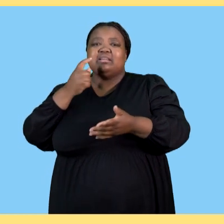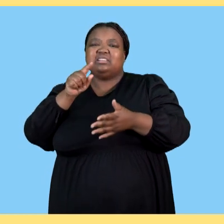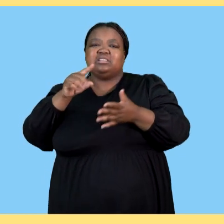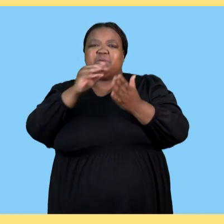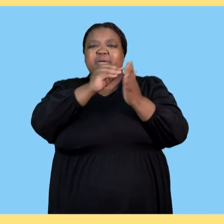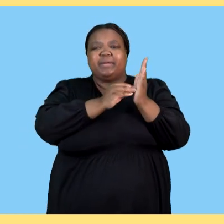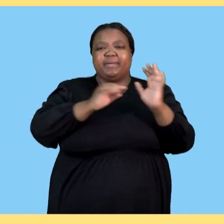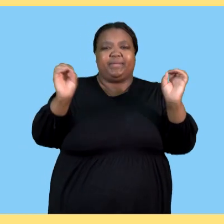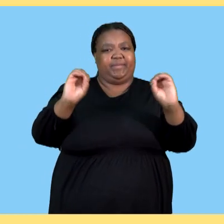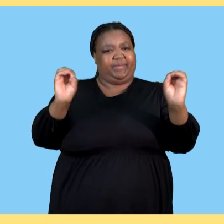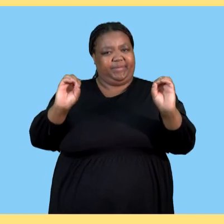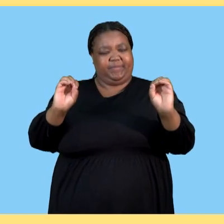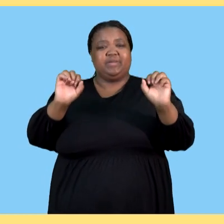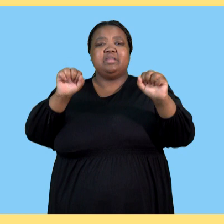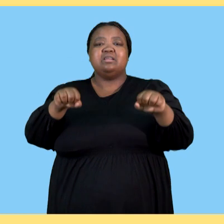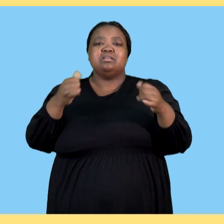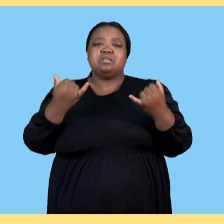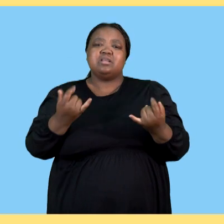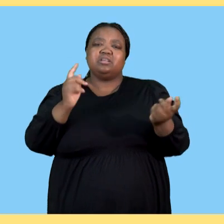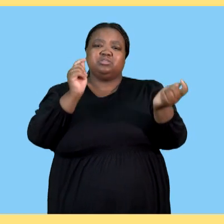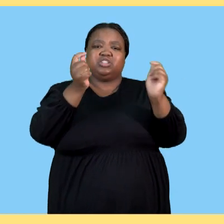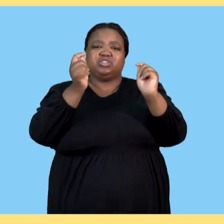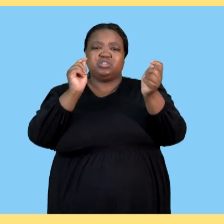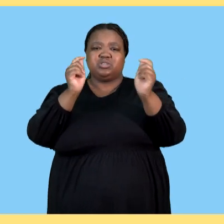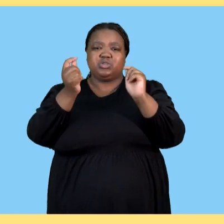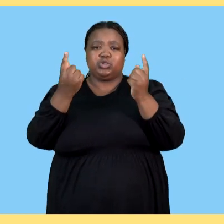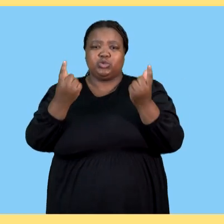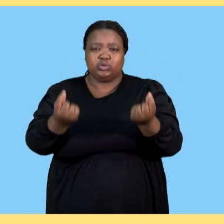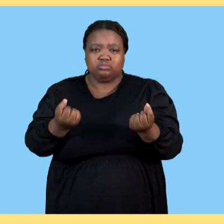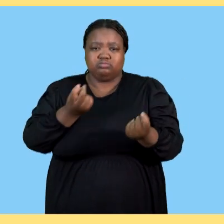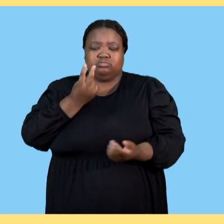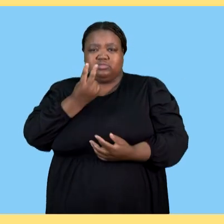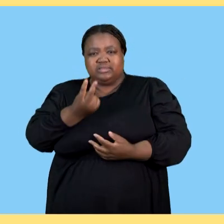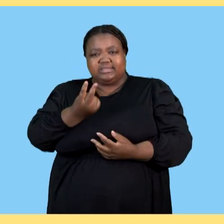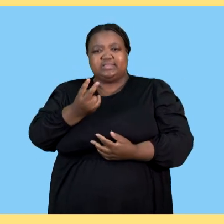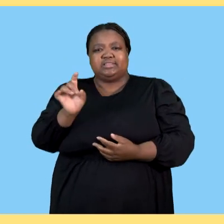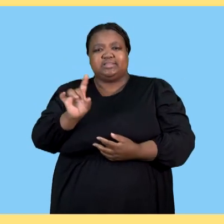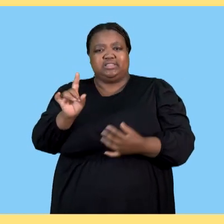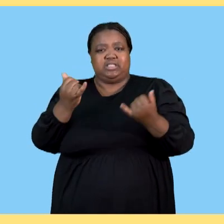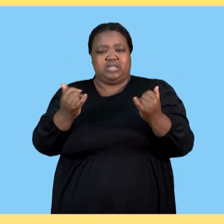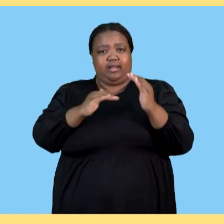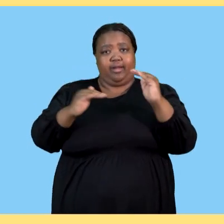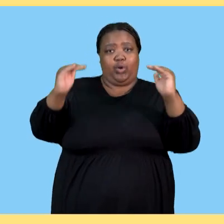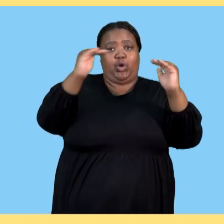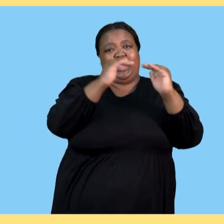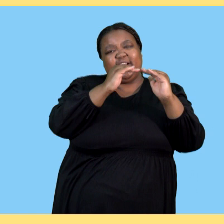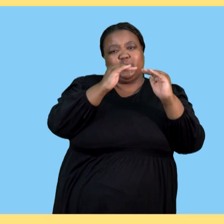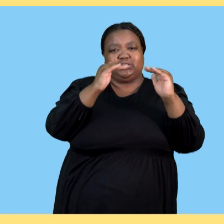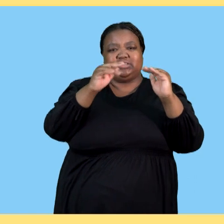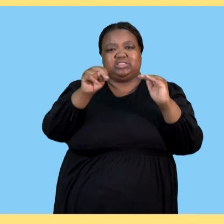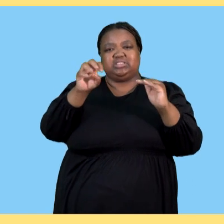to do these adjustments, and let's see how they affect our equity